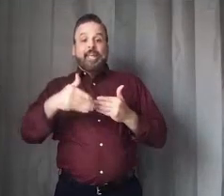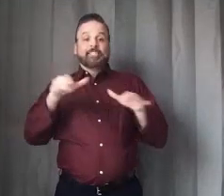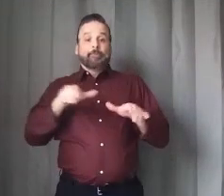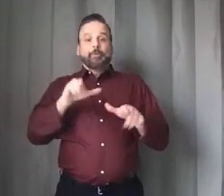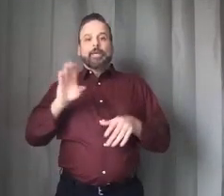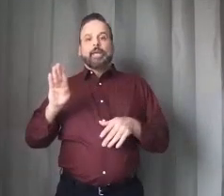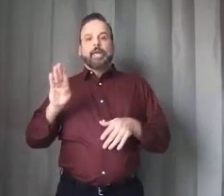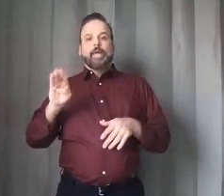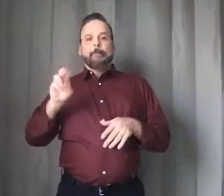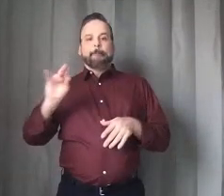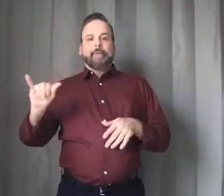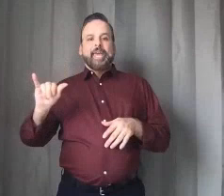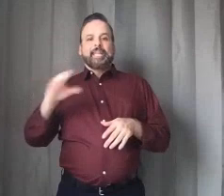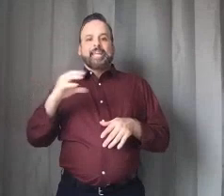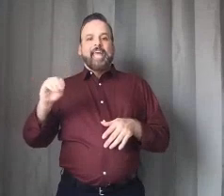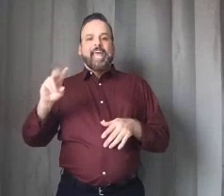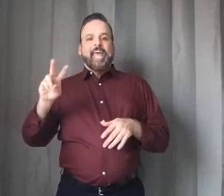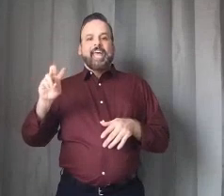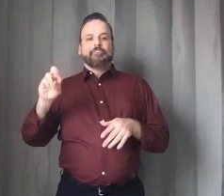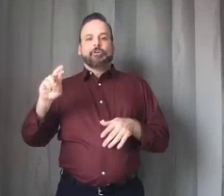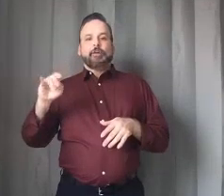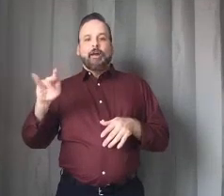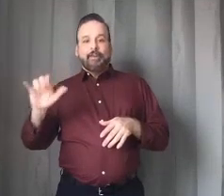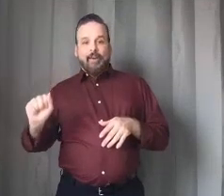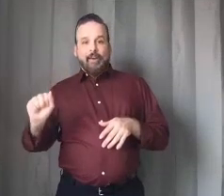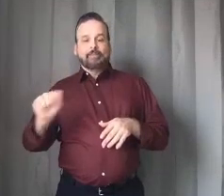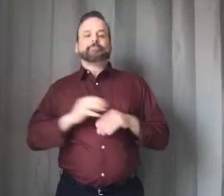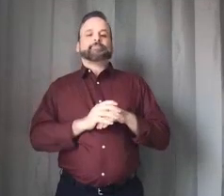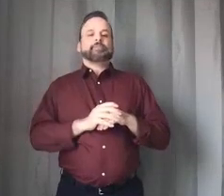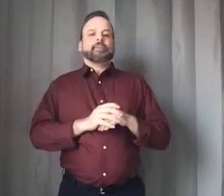Veronica and Super Teen.